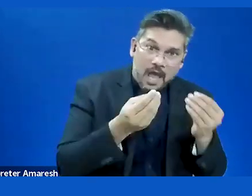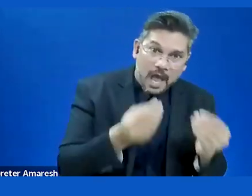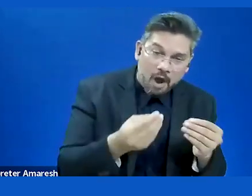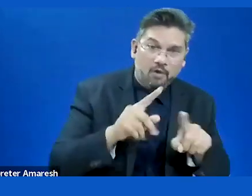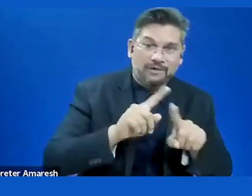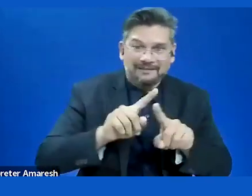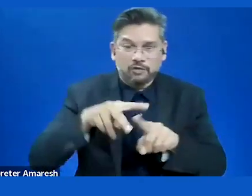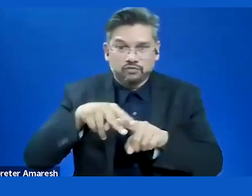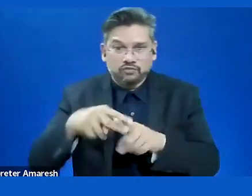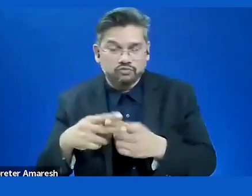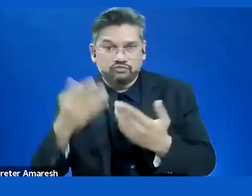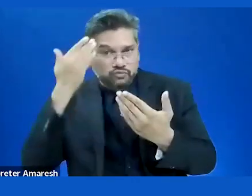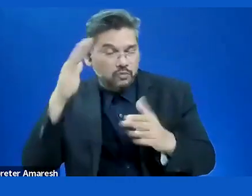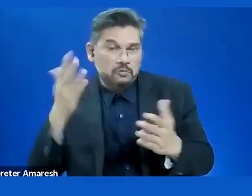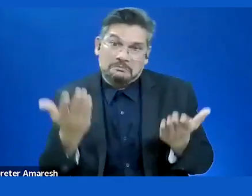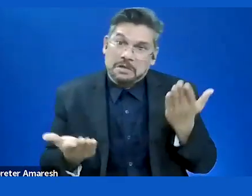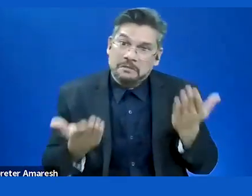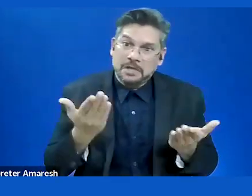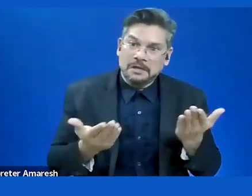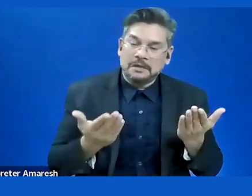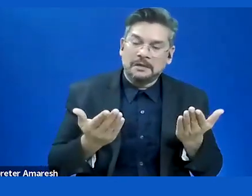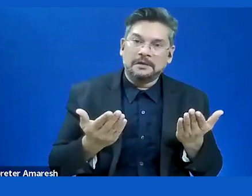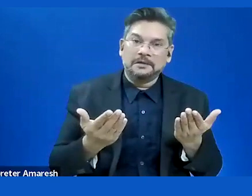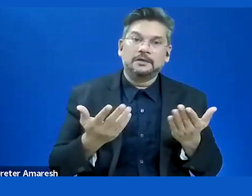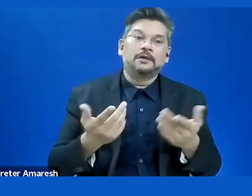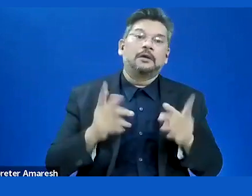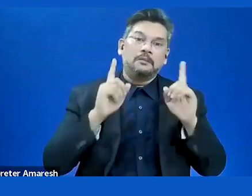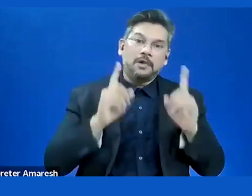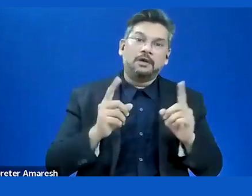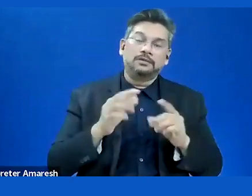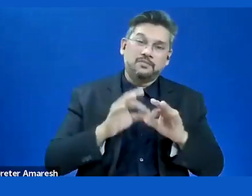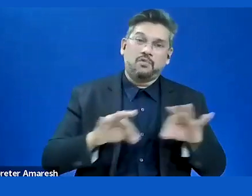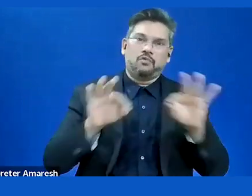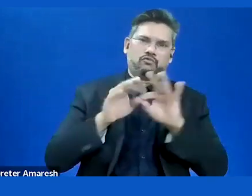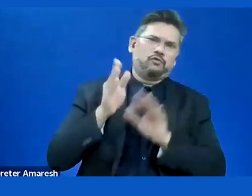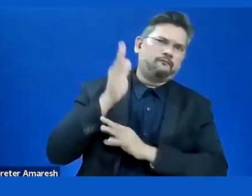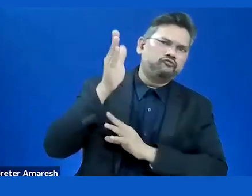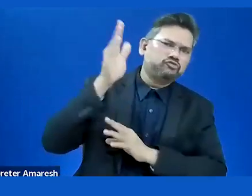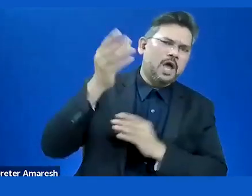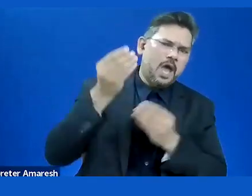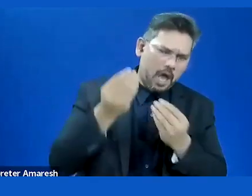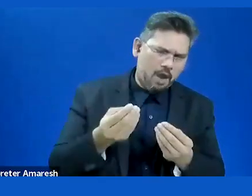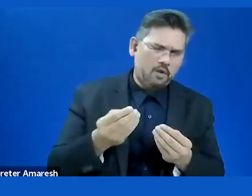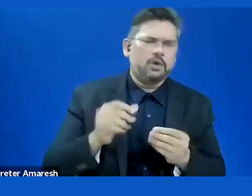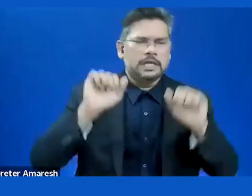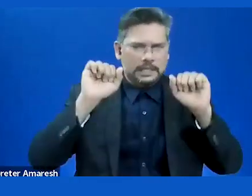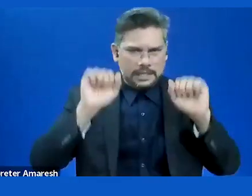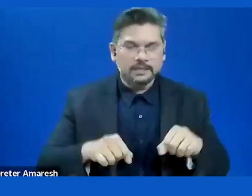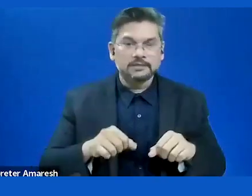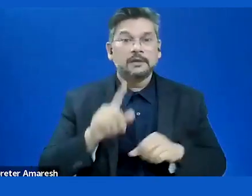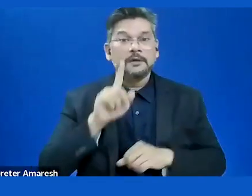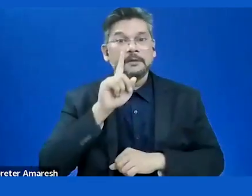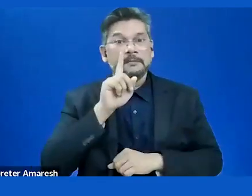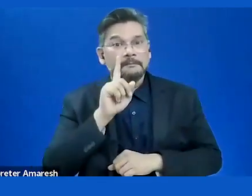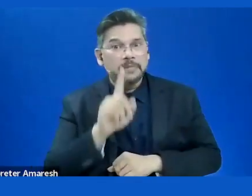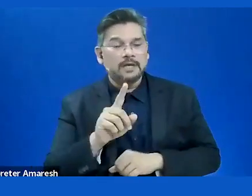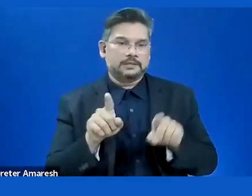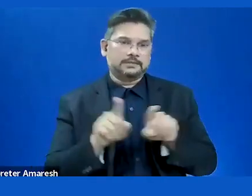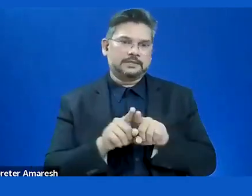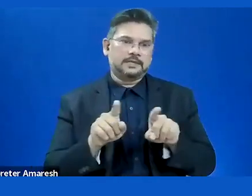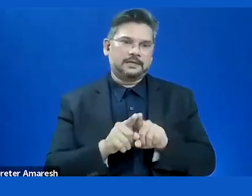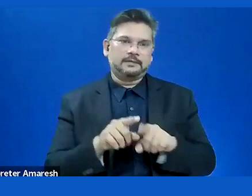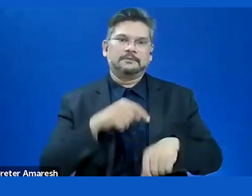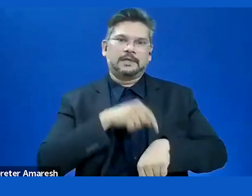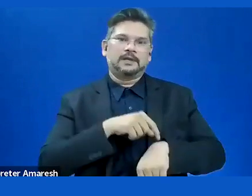and talk about what lies in the future. But I think it's also important that we make sure, certainly I would say in the document accessibility world,